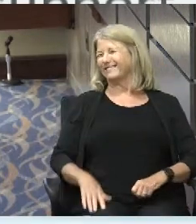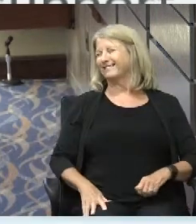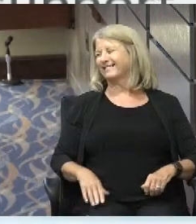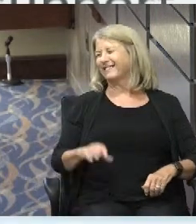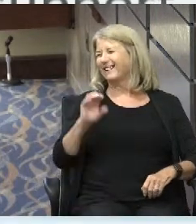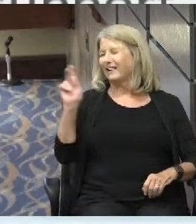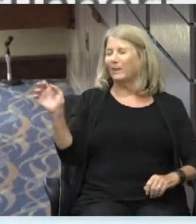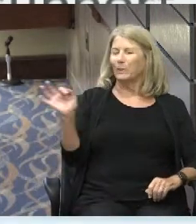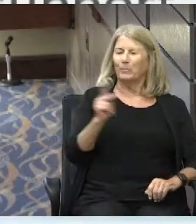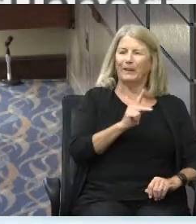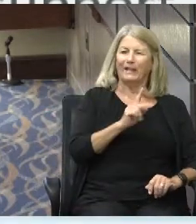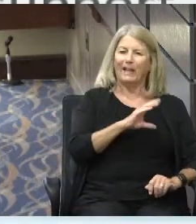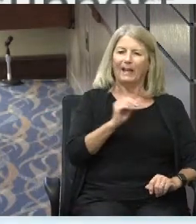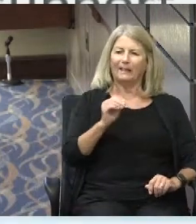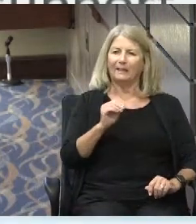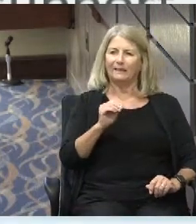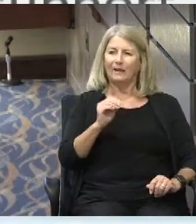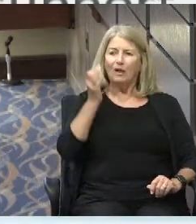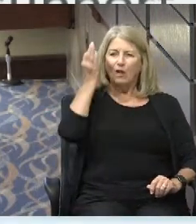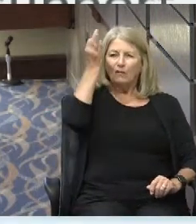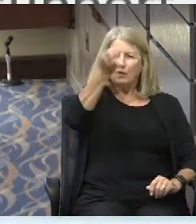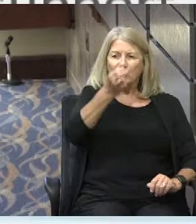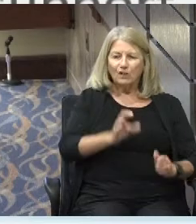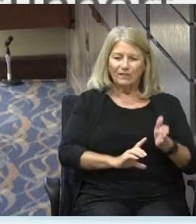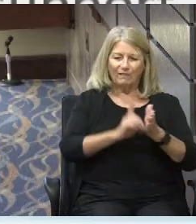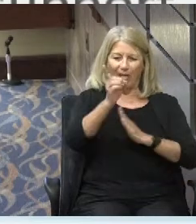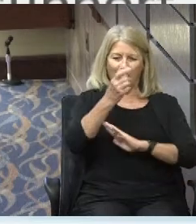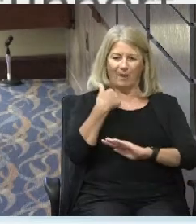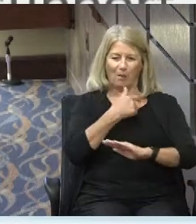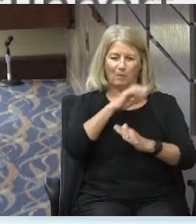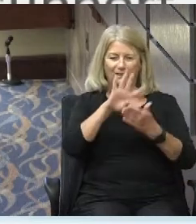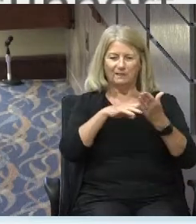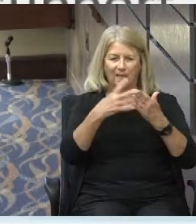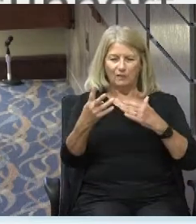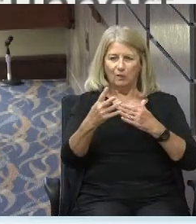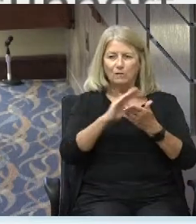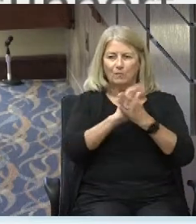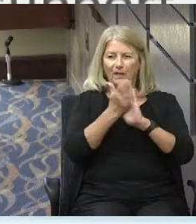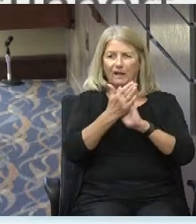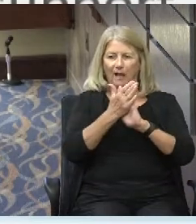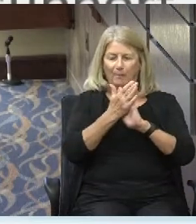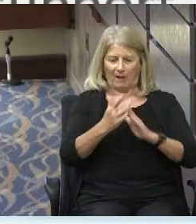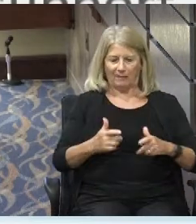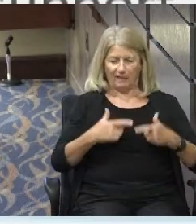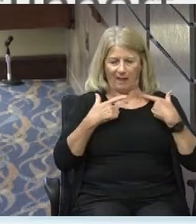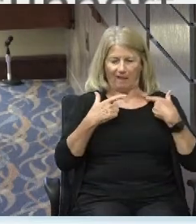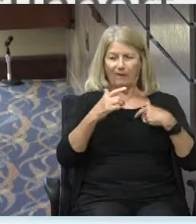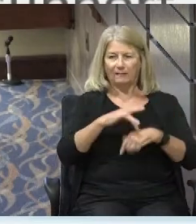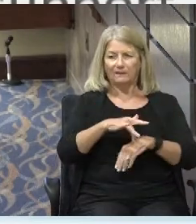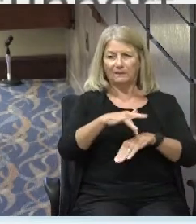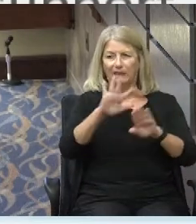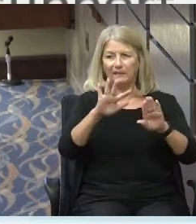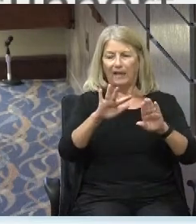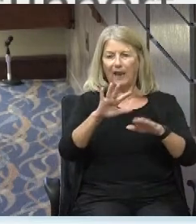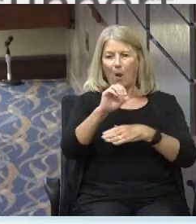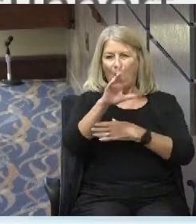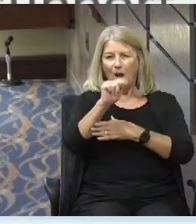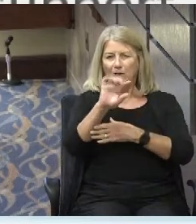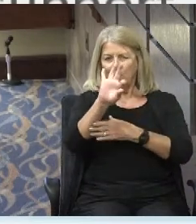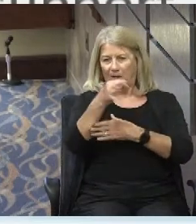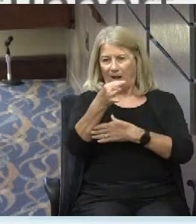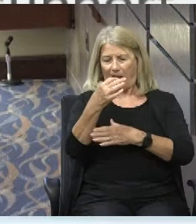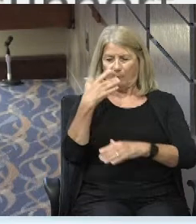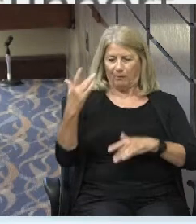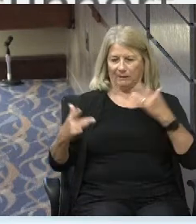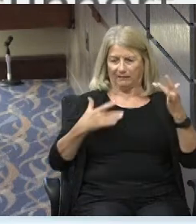Okay, so when we think through some future developments, we are scheduled to go live on Sunday, October 9th. We are so excited to kind of get to this point. We've